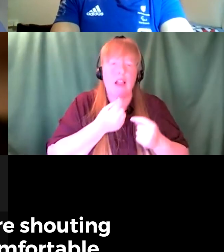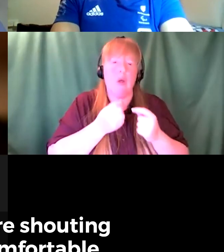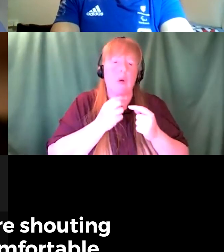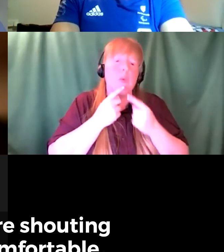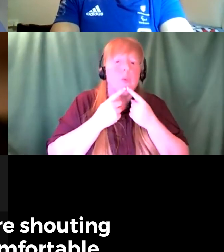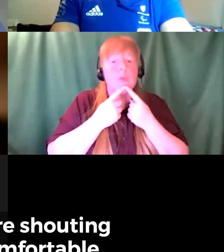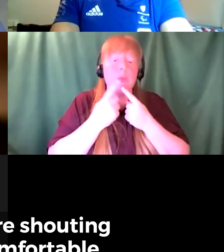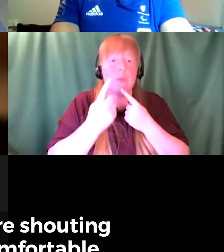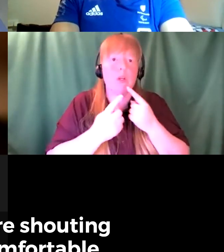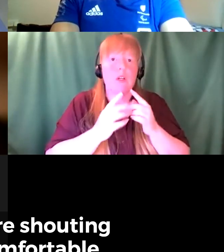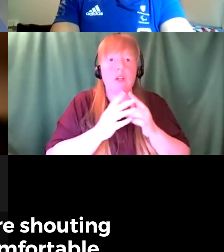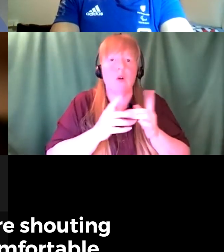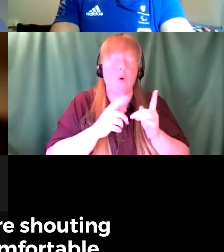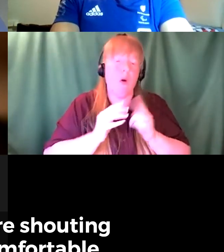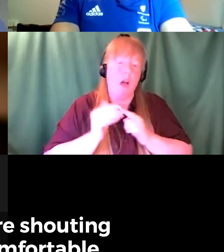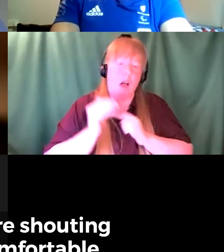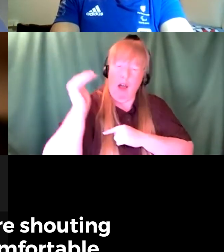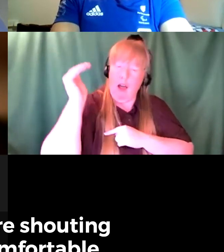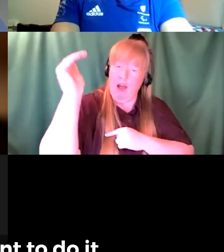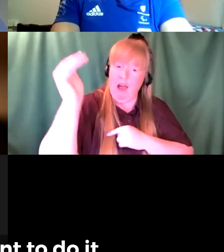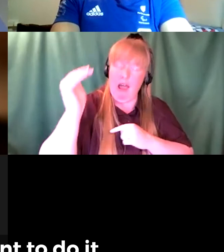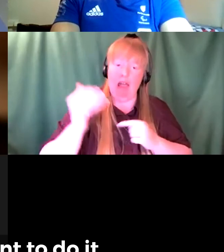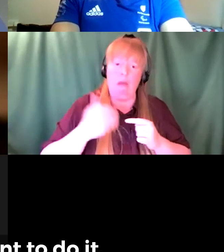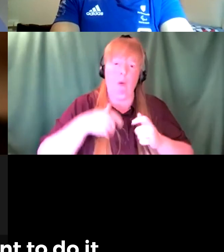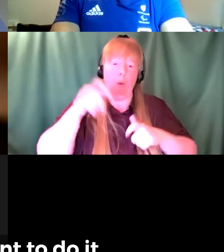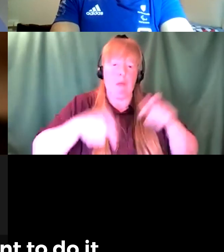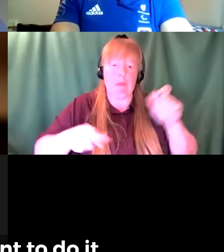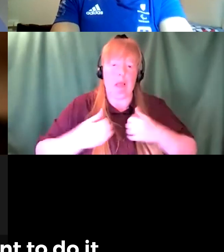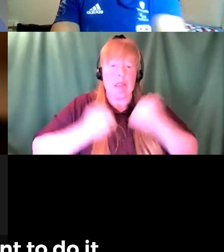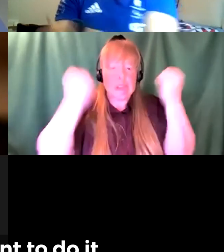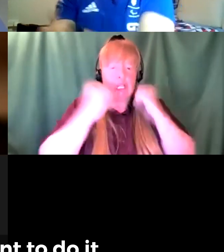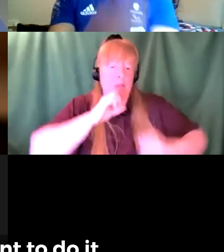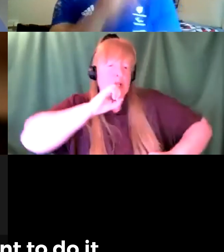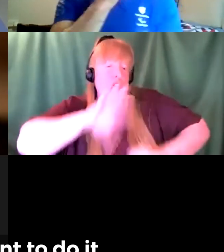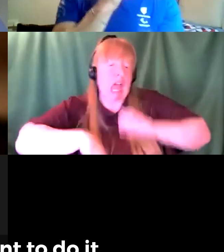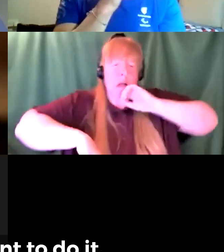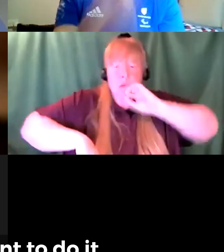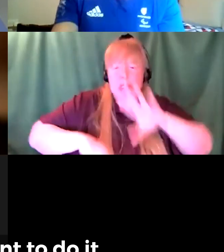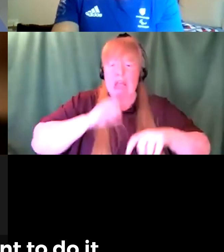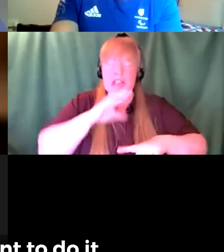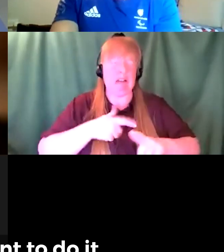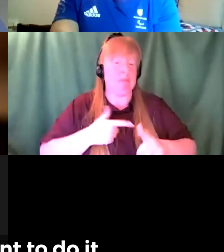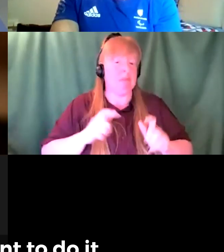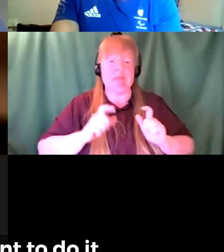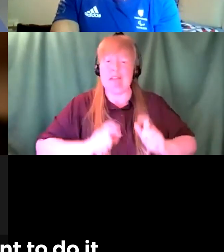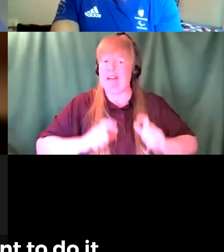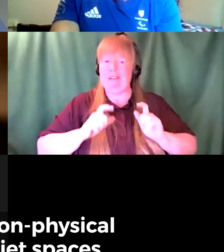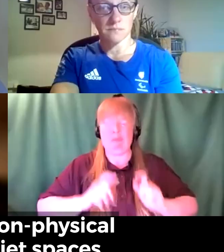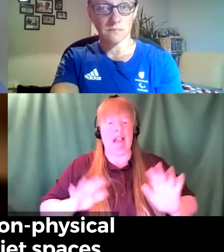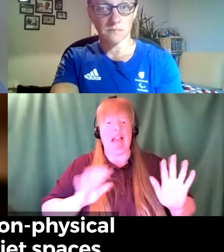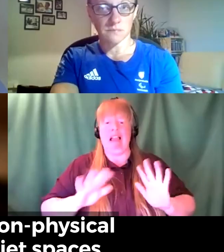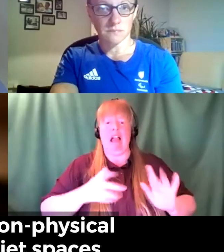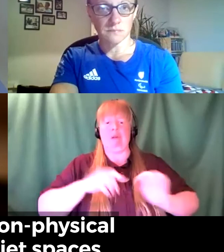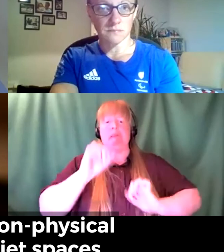that are shouting and all that, I mean, I wouldn't feel comfortable. I would feel like I wouldn't want to do it.